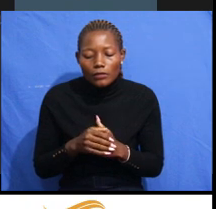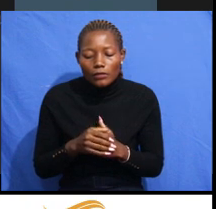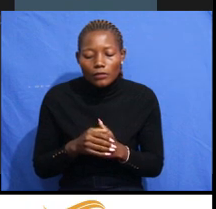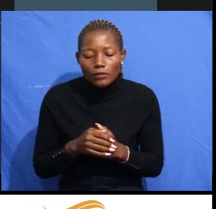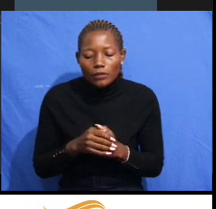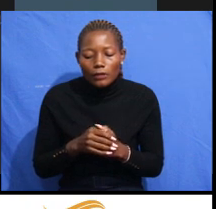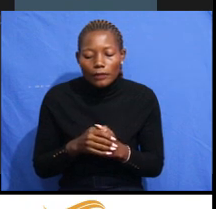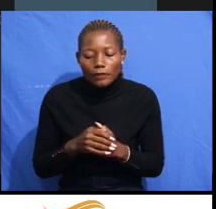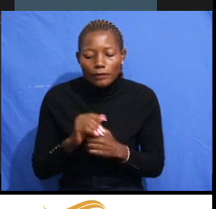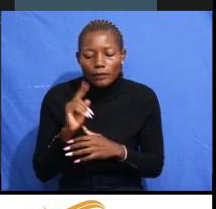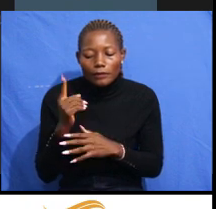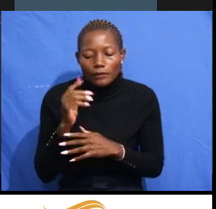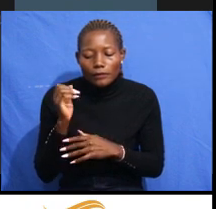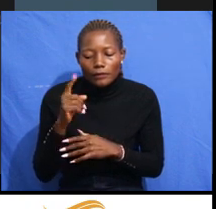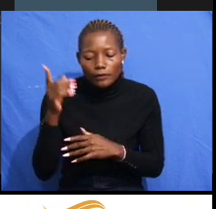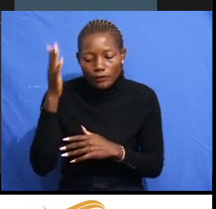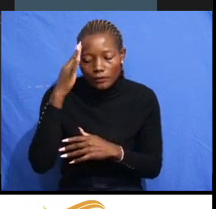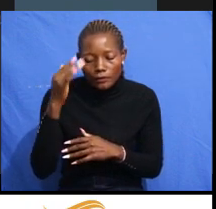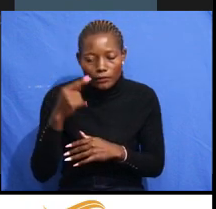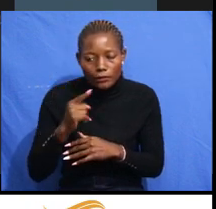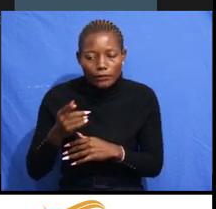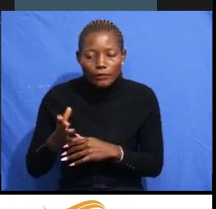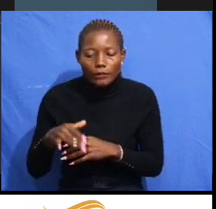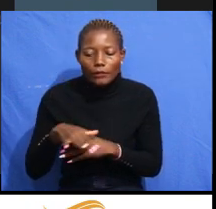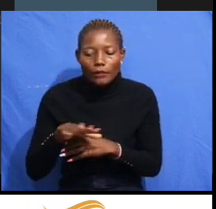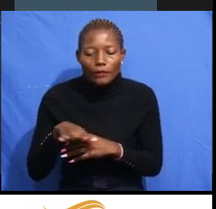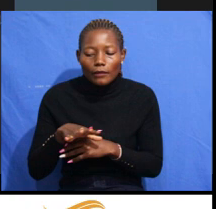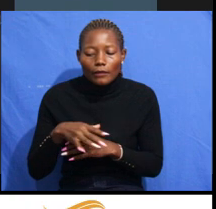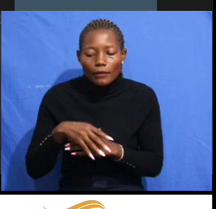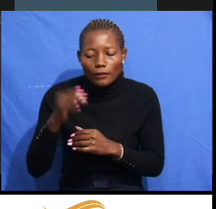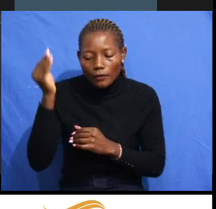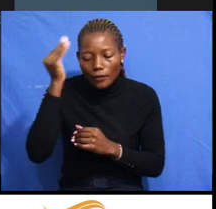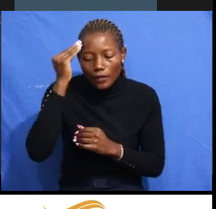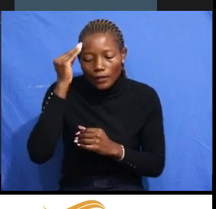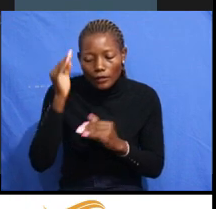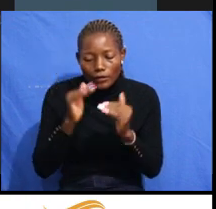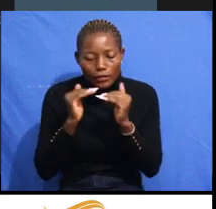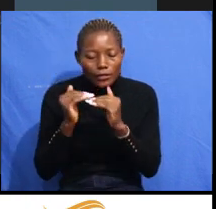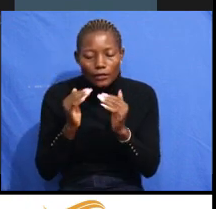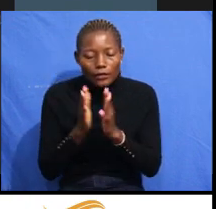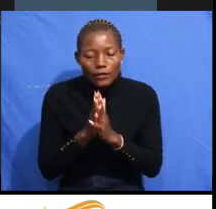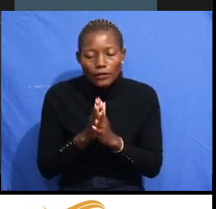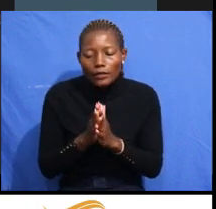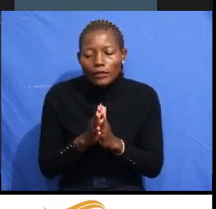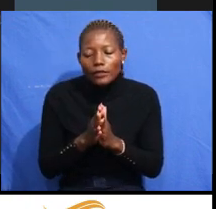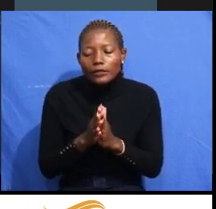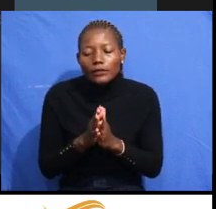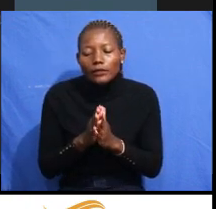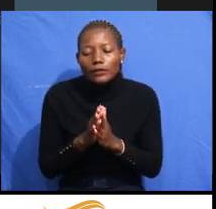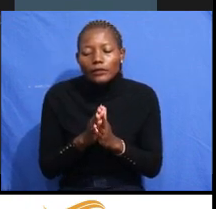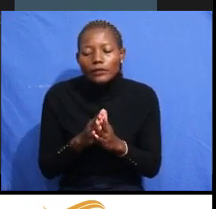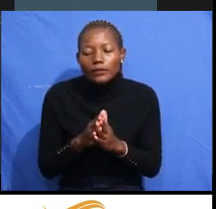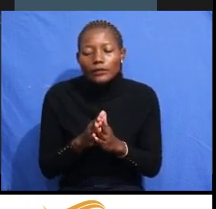to profile. What is their background? What is the academic background? Are they endowed with this scientific